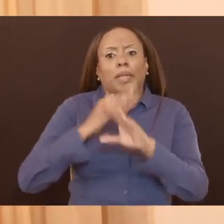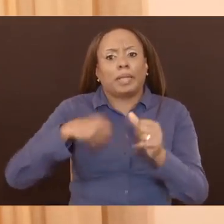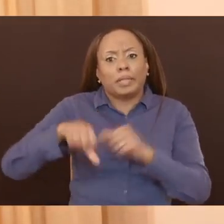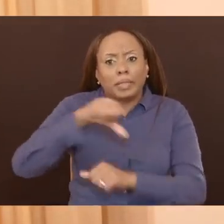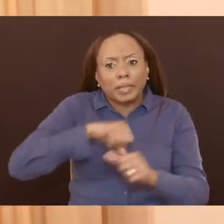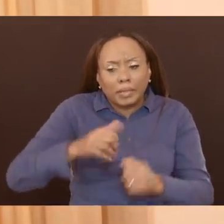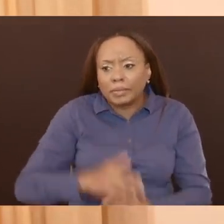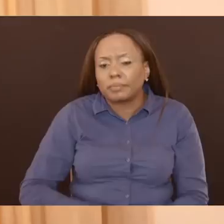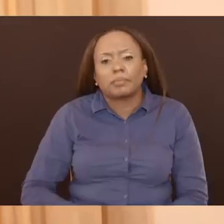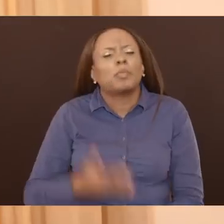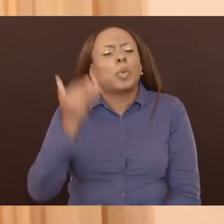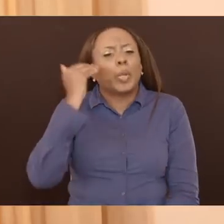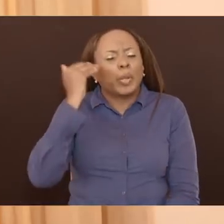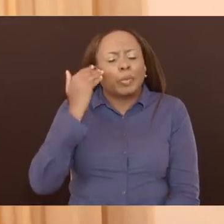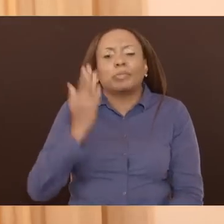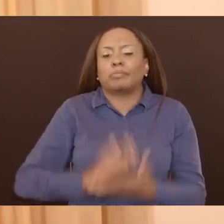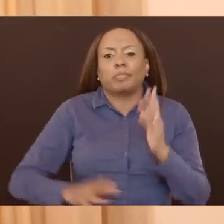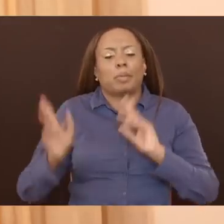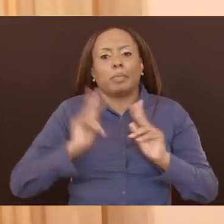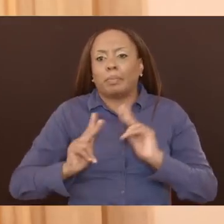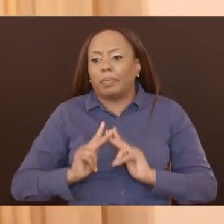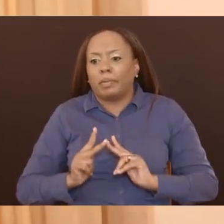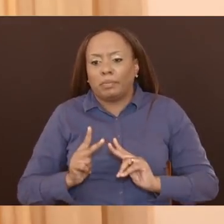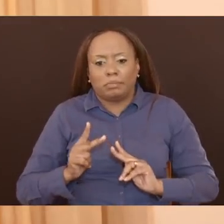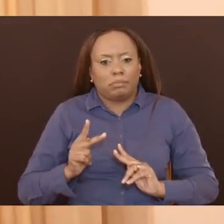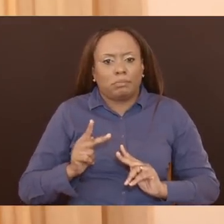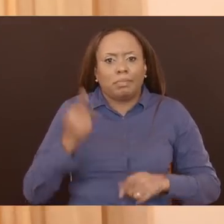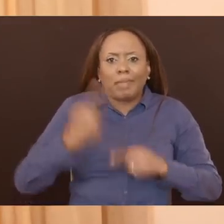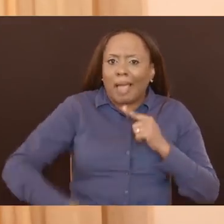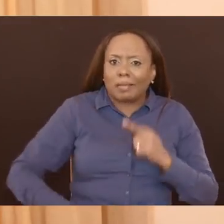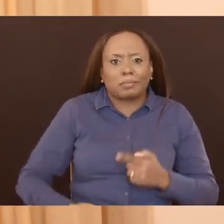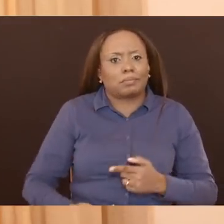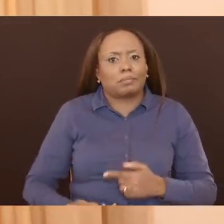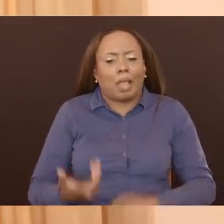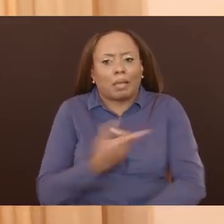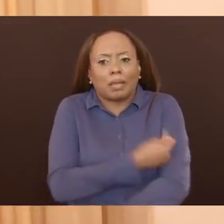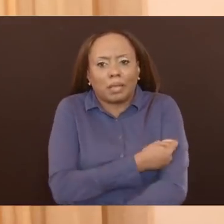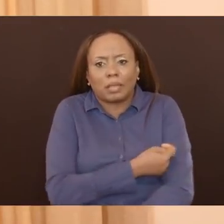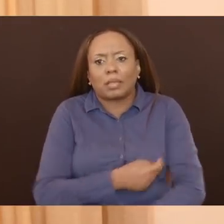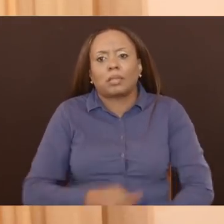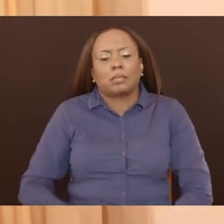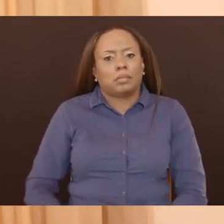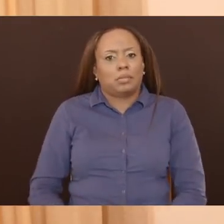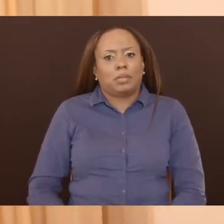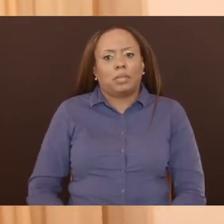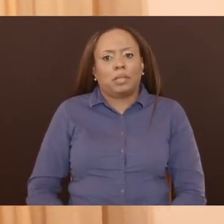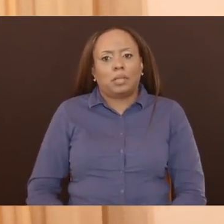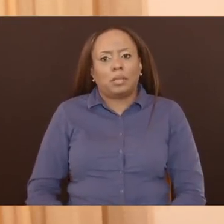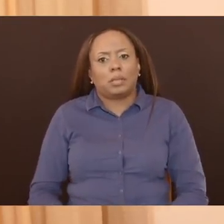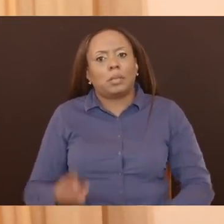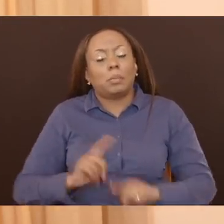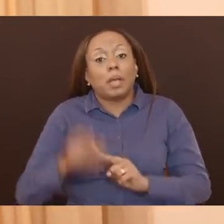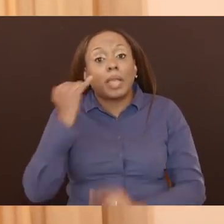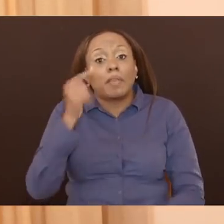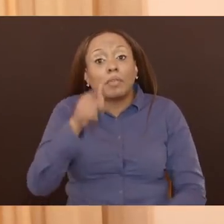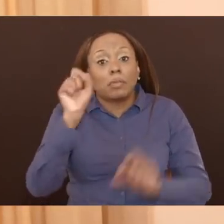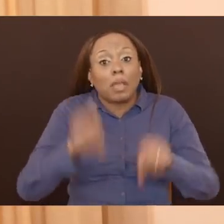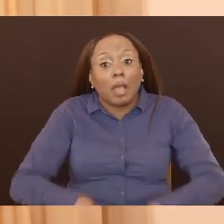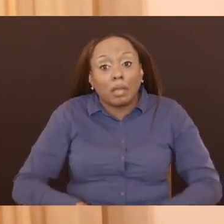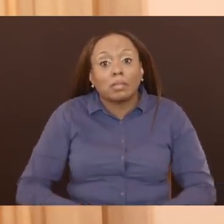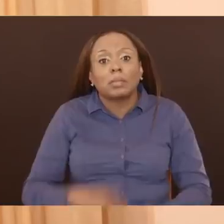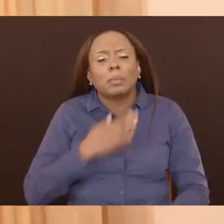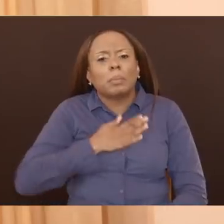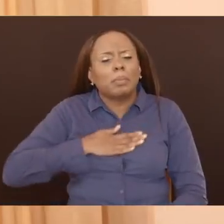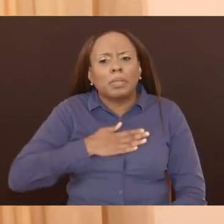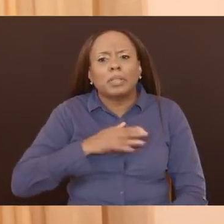take it because of age, because they're baby to 12 years old, we are going to fight these problems for much longer than we should, and